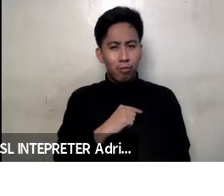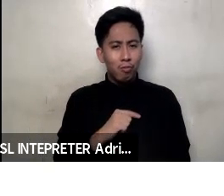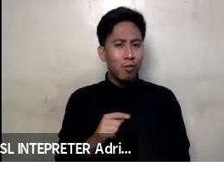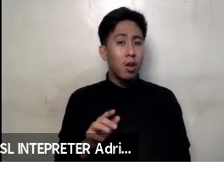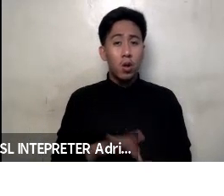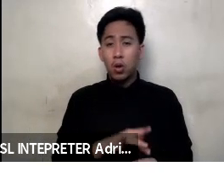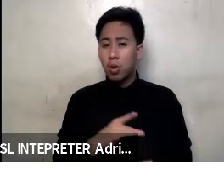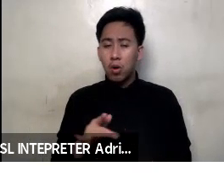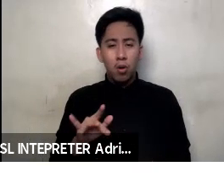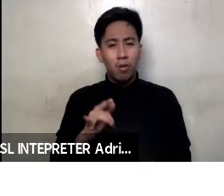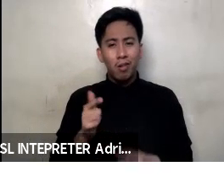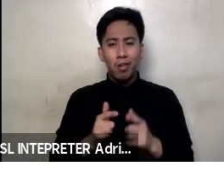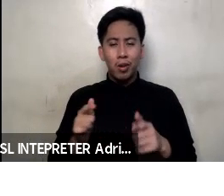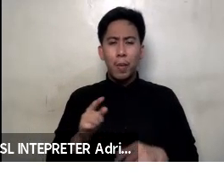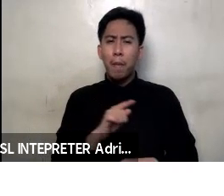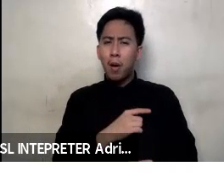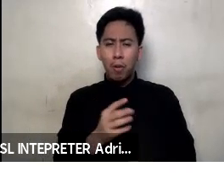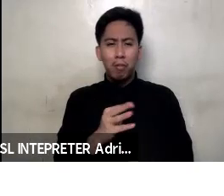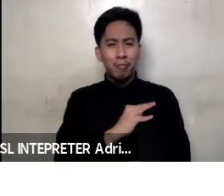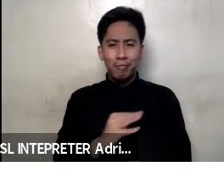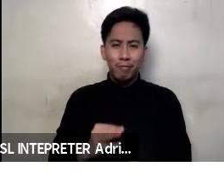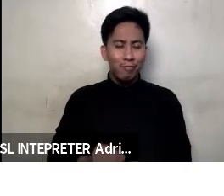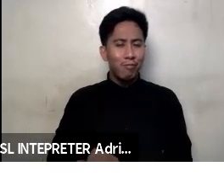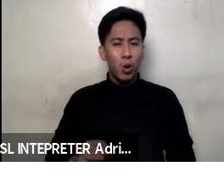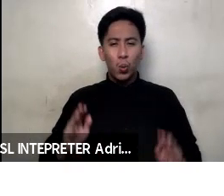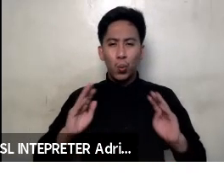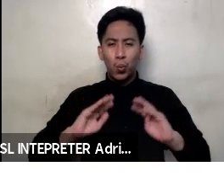glory, majesty, splendor,